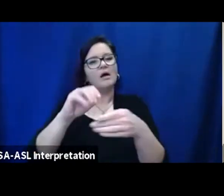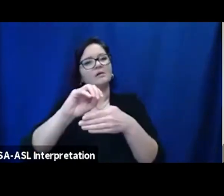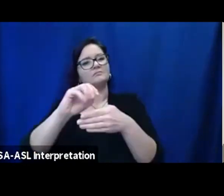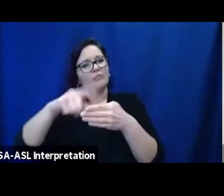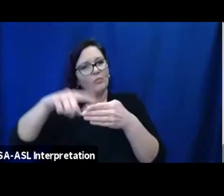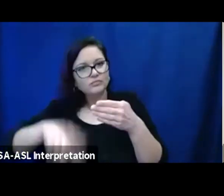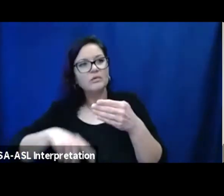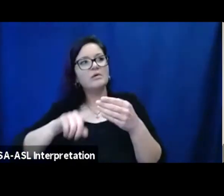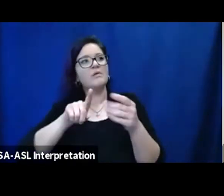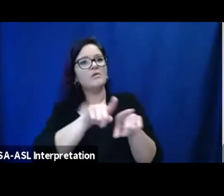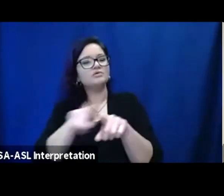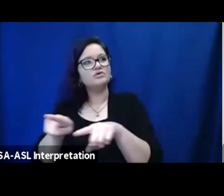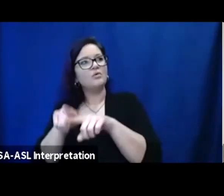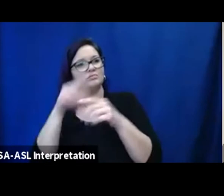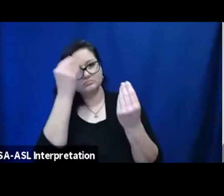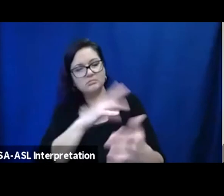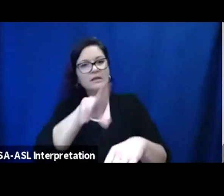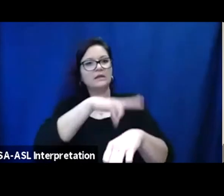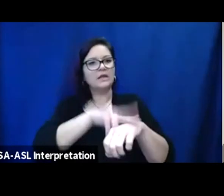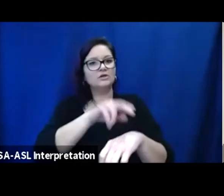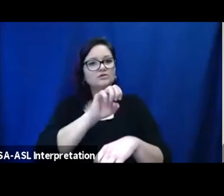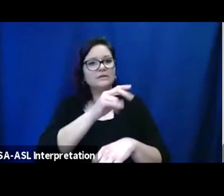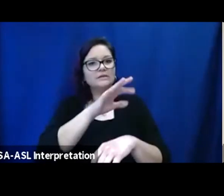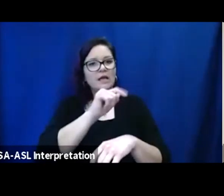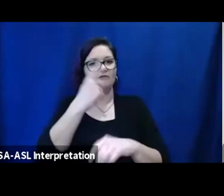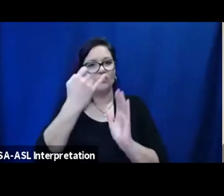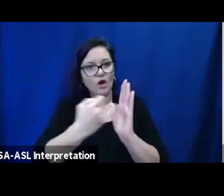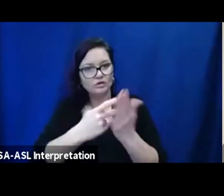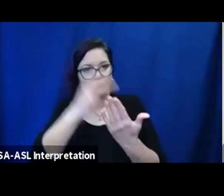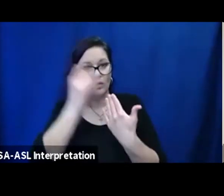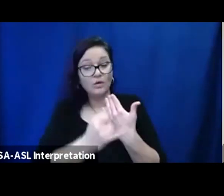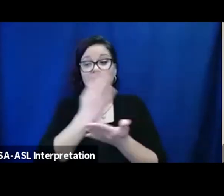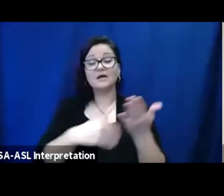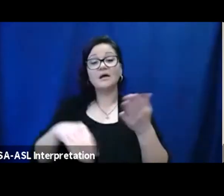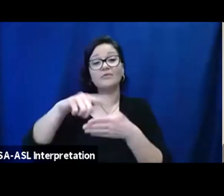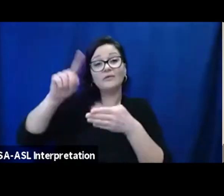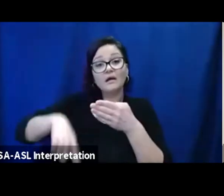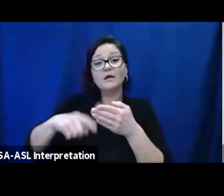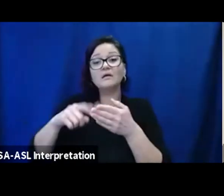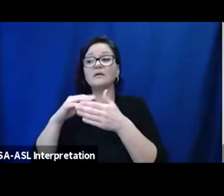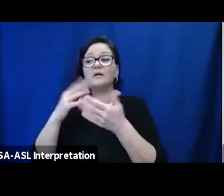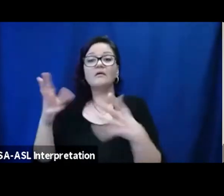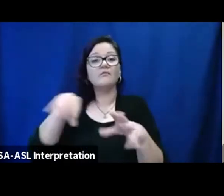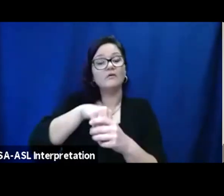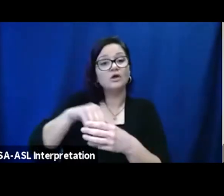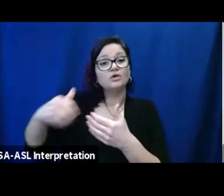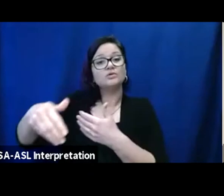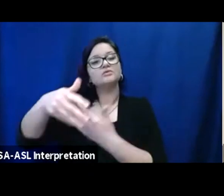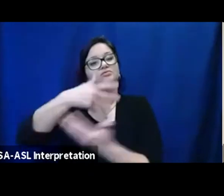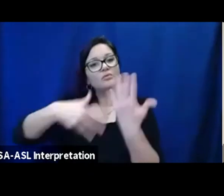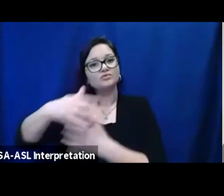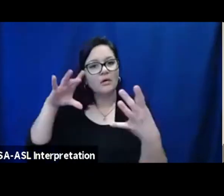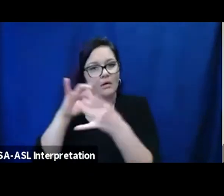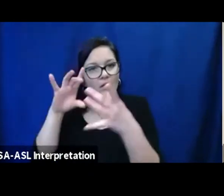informing the National Endowment for the Arts grant program. Some of these outcomes include social connectedness and resilience, and